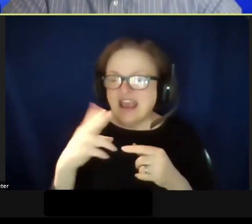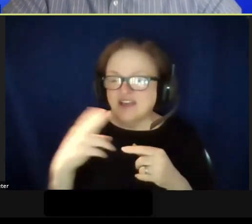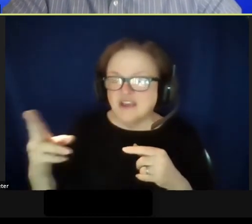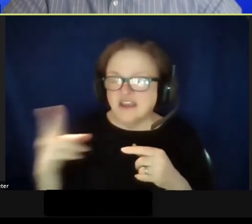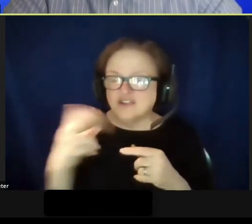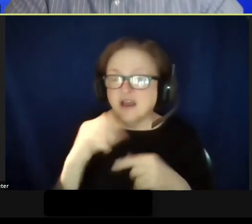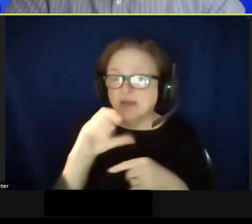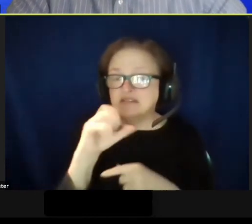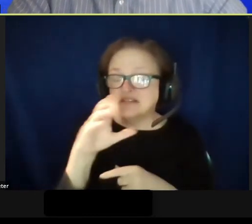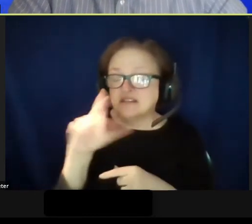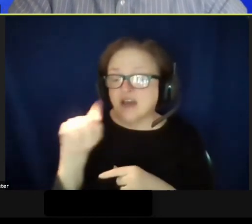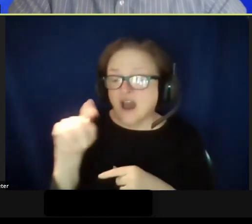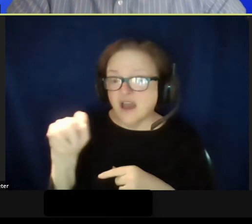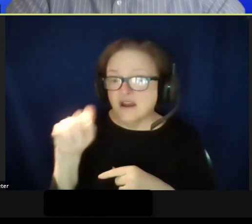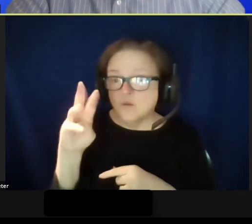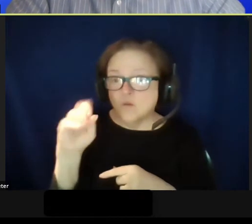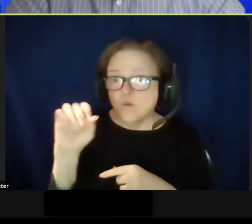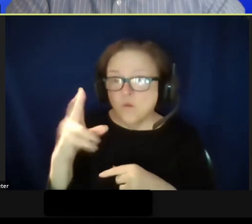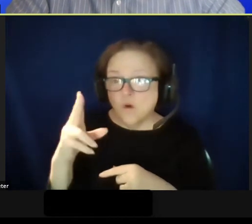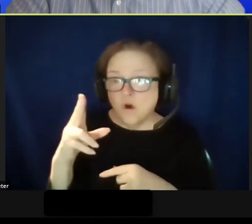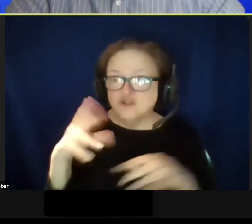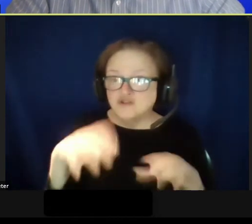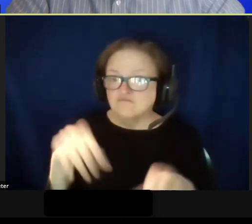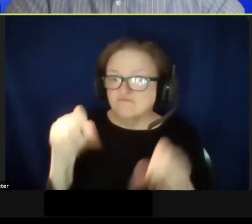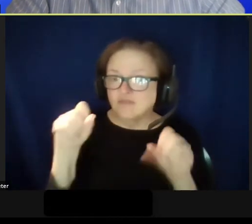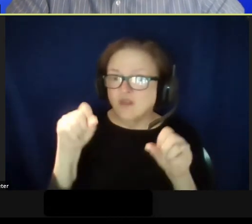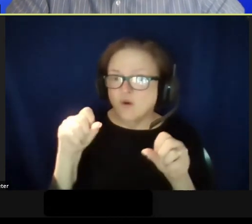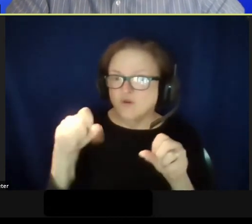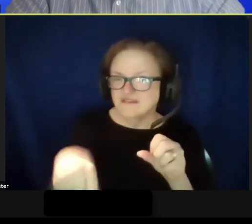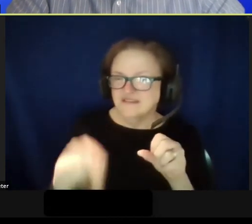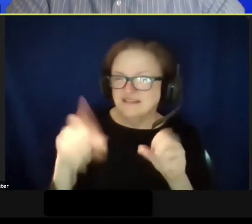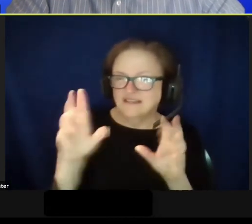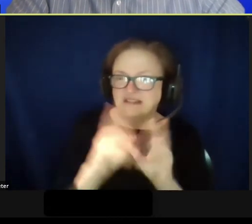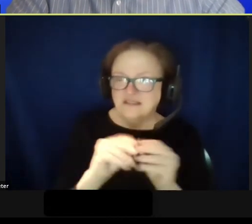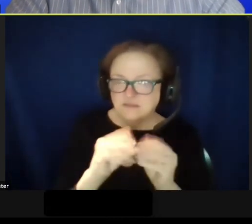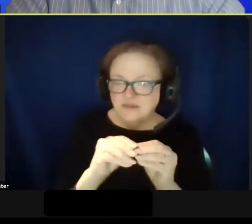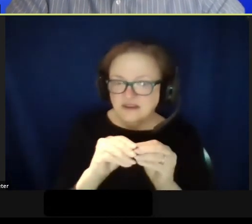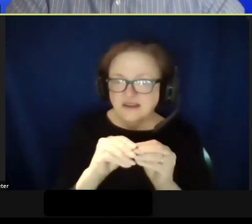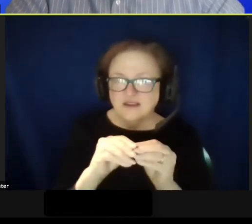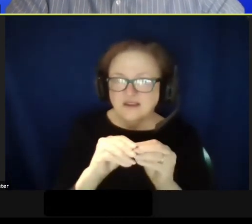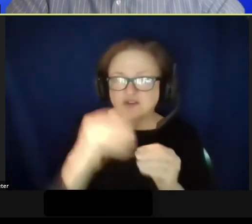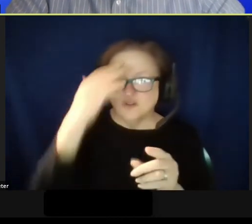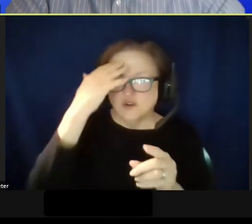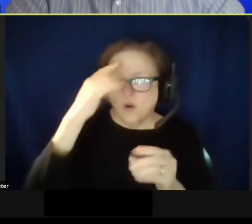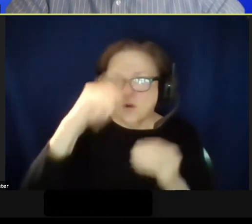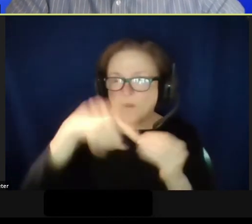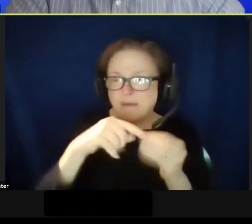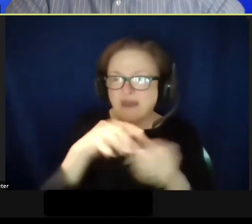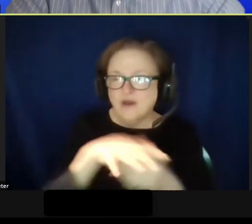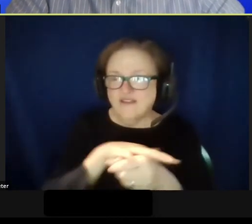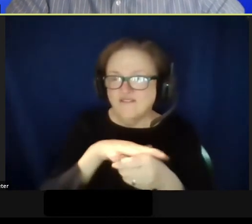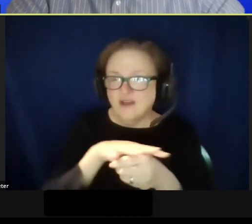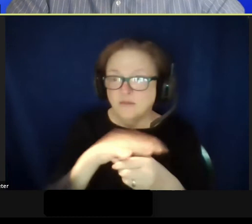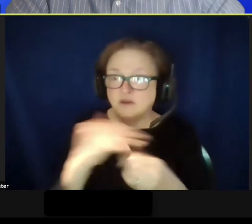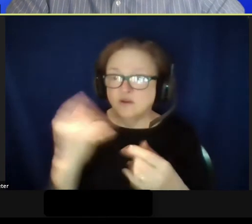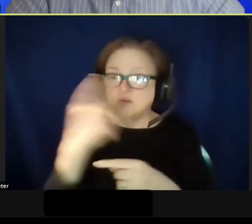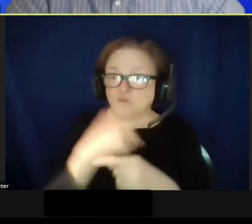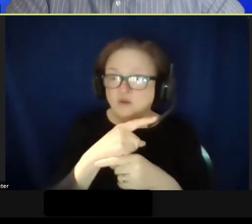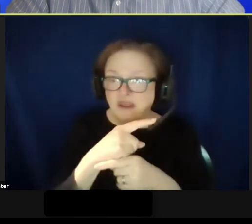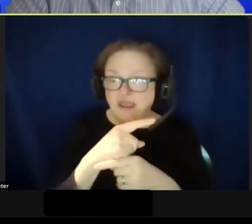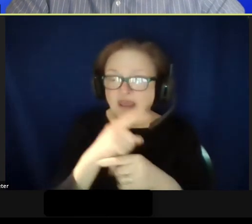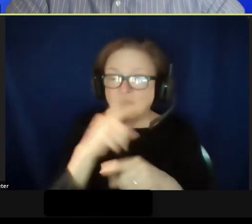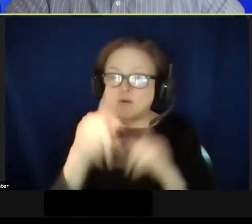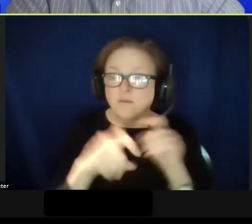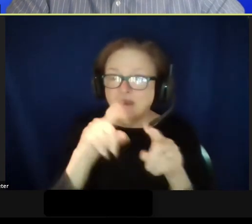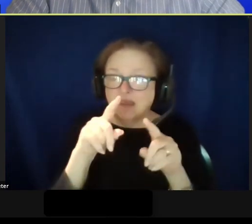today's event. You should know a bit about the Zoom environment before we begin. Please note that today's webinar will be captioned and can